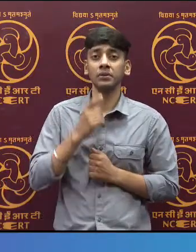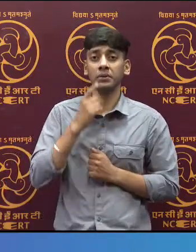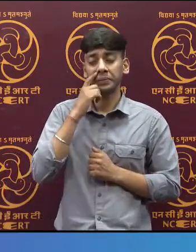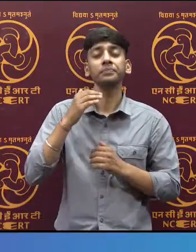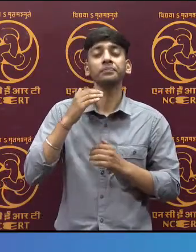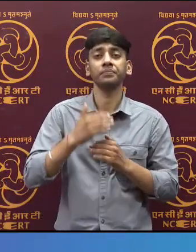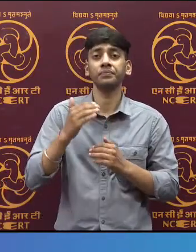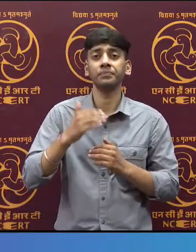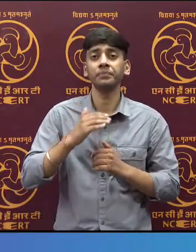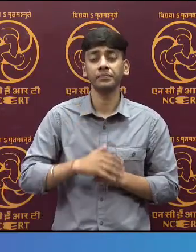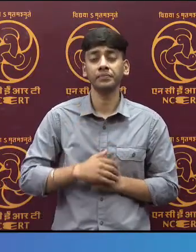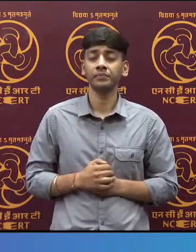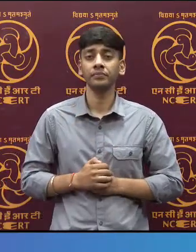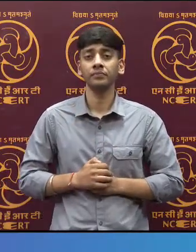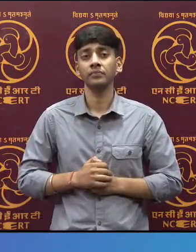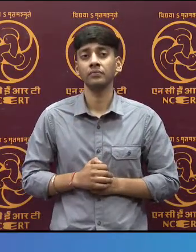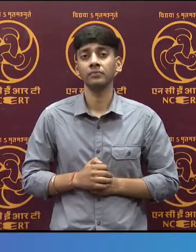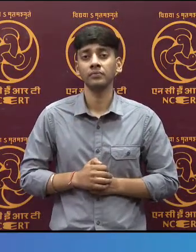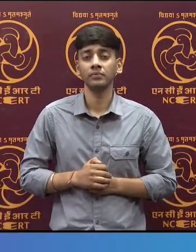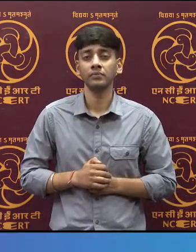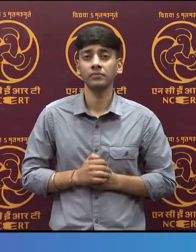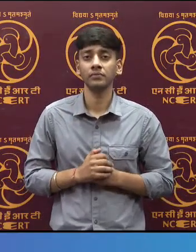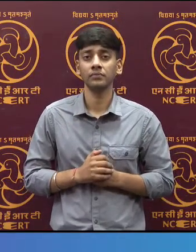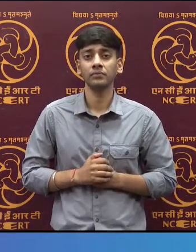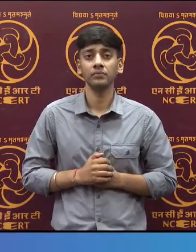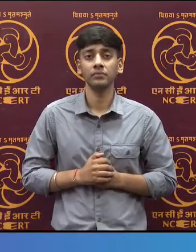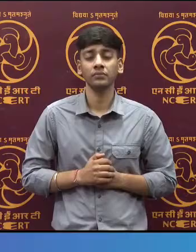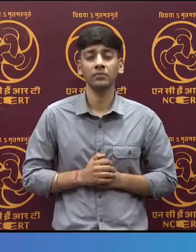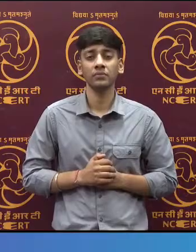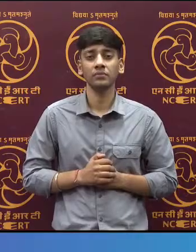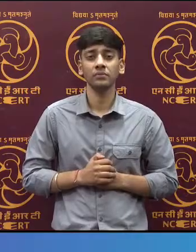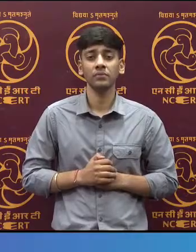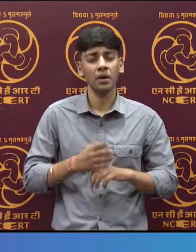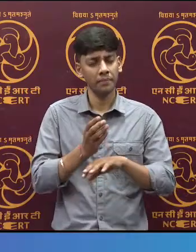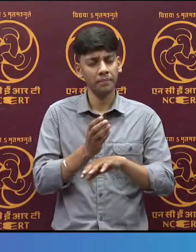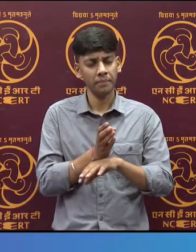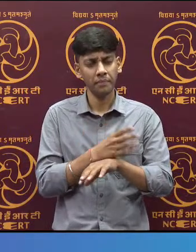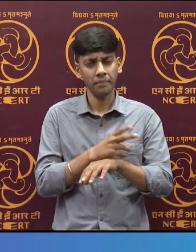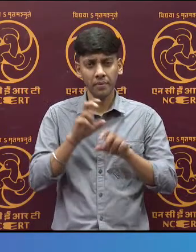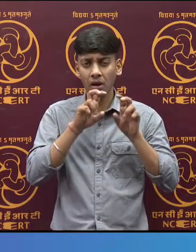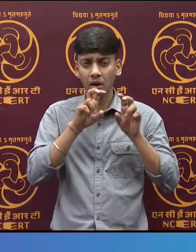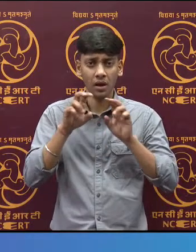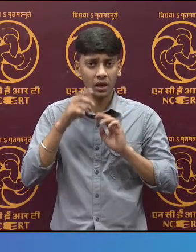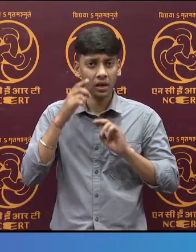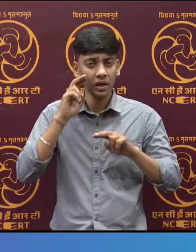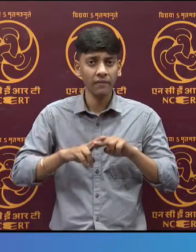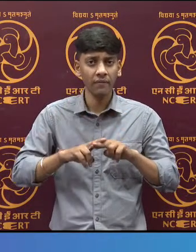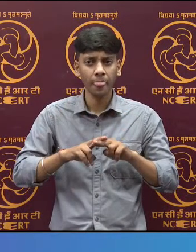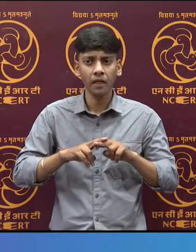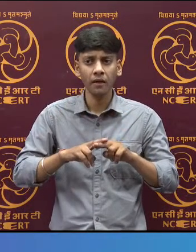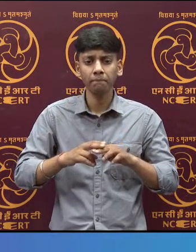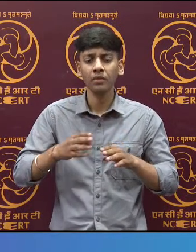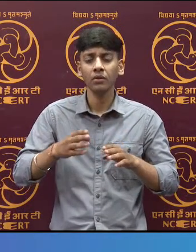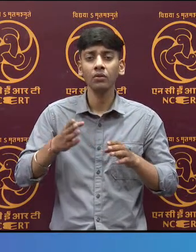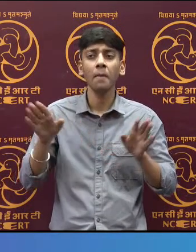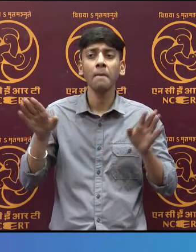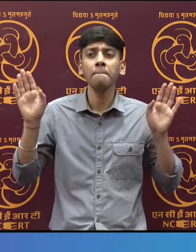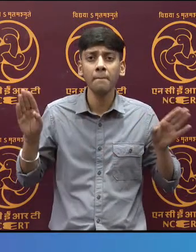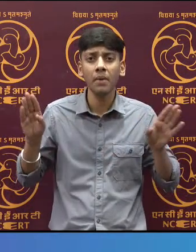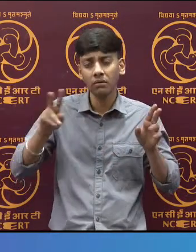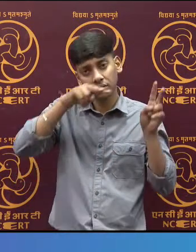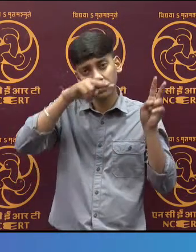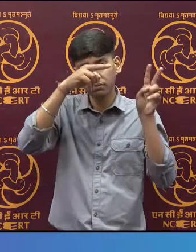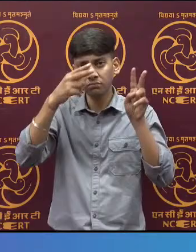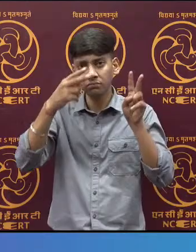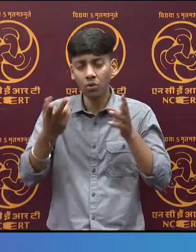Okay. ma'am. So earlier it was observed that if a feather and a stone is dropped, or if two